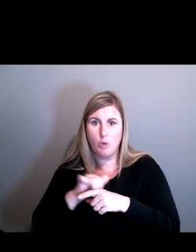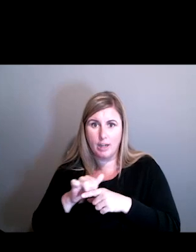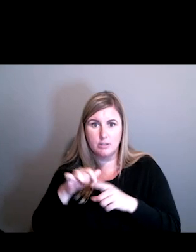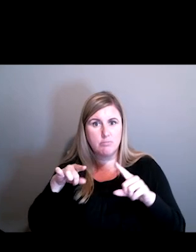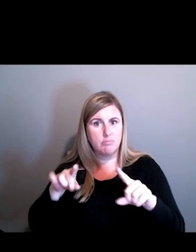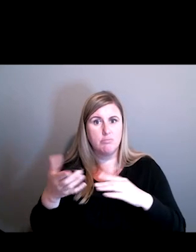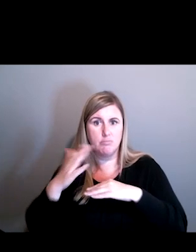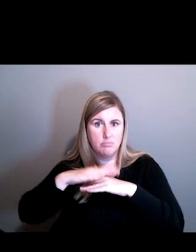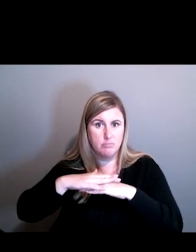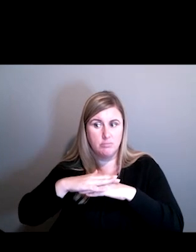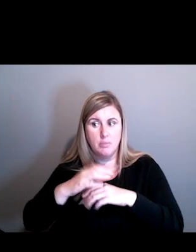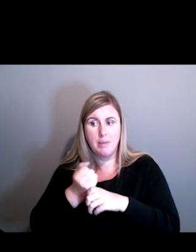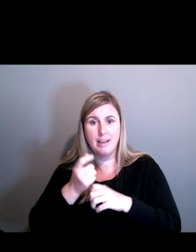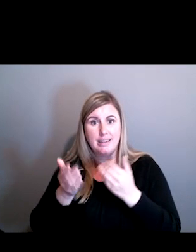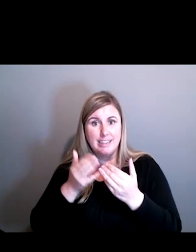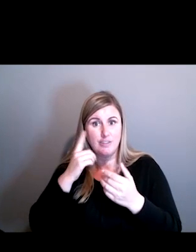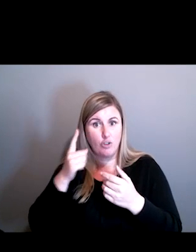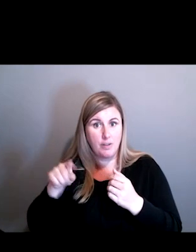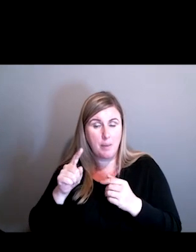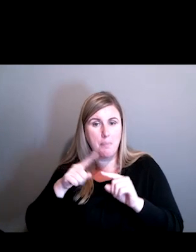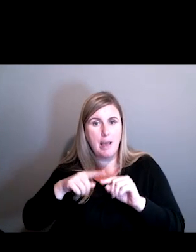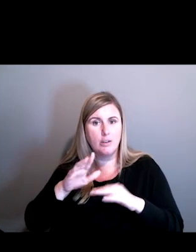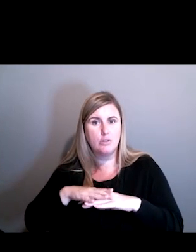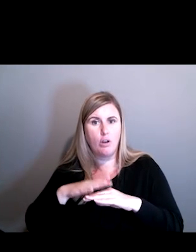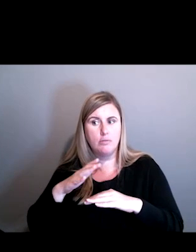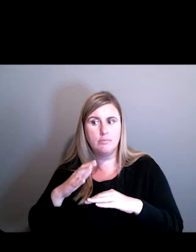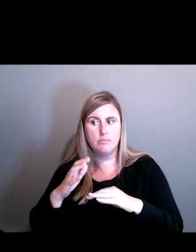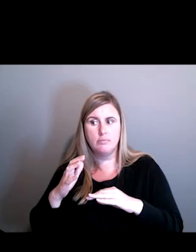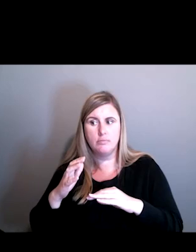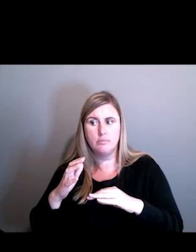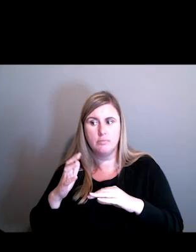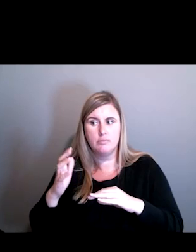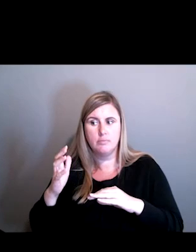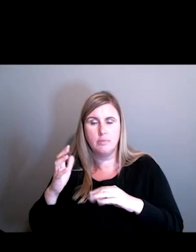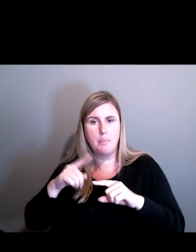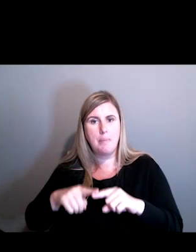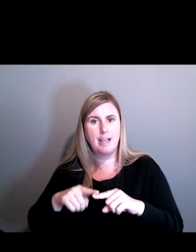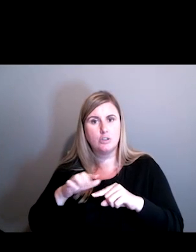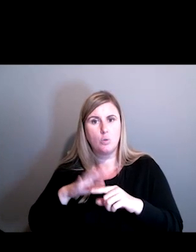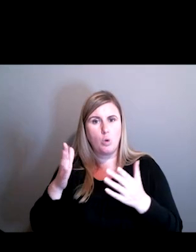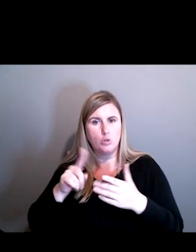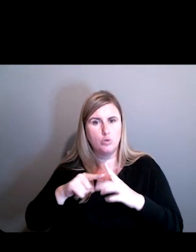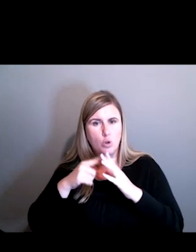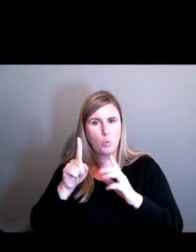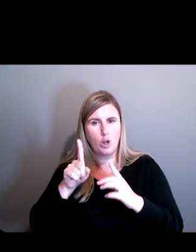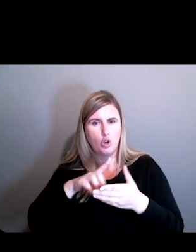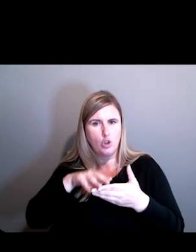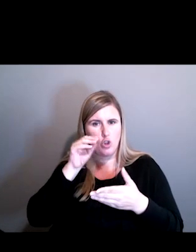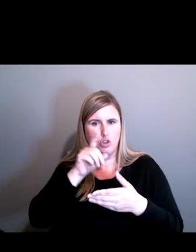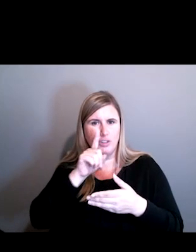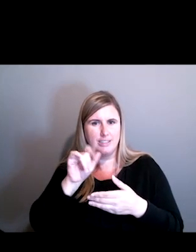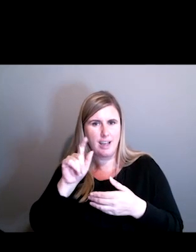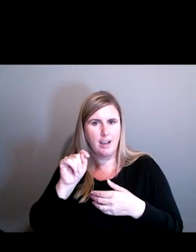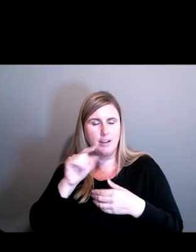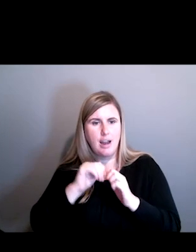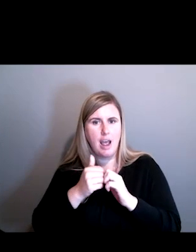throughout the day. Make it easy for them based on and base where you start on where your learner is at and